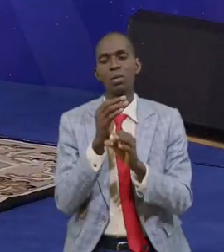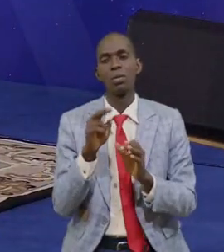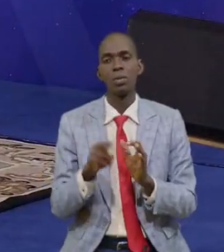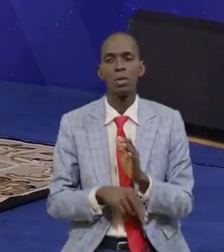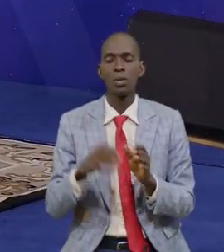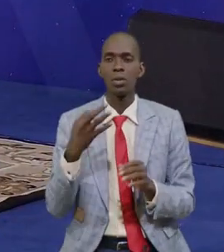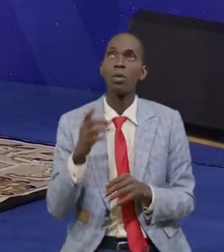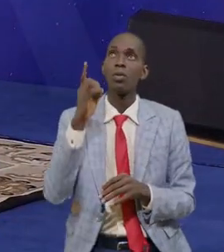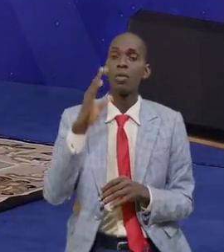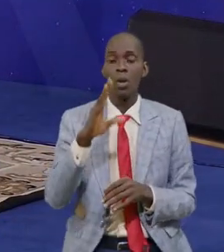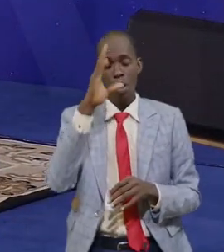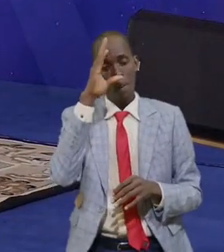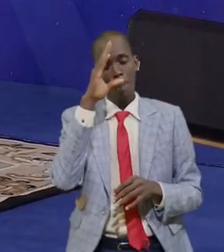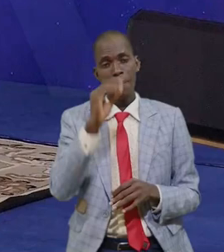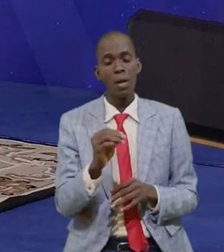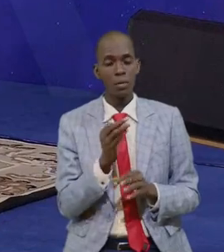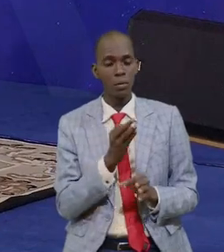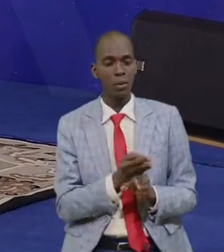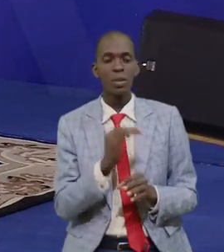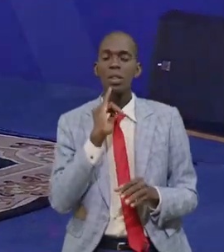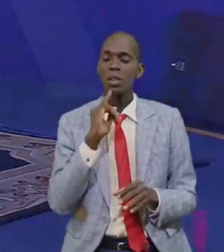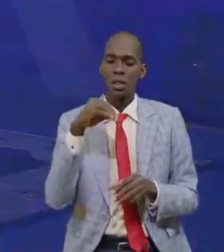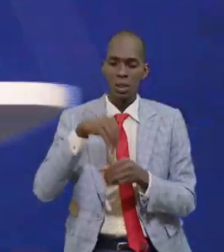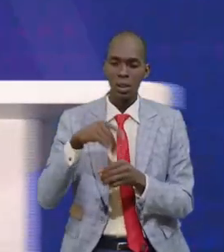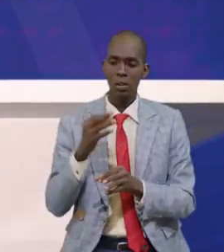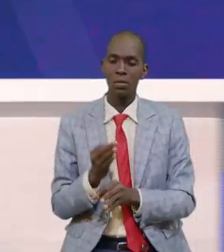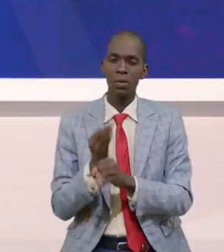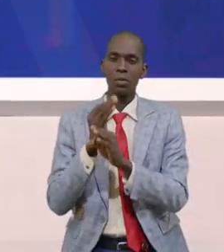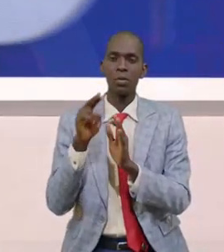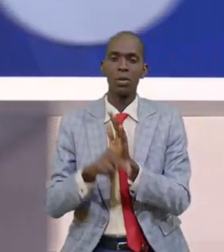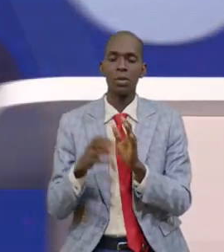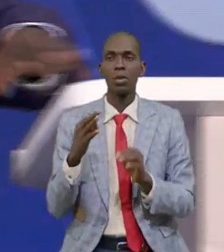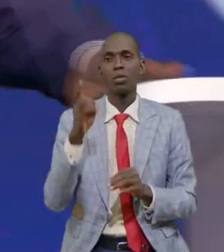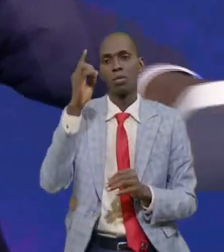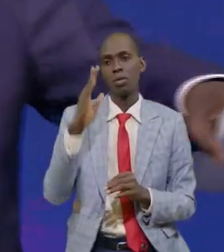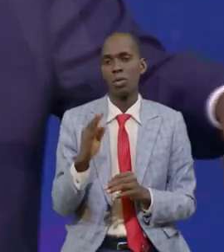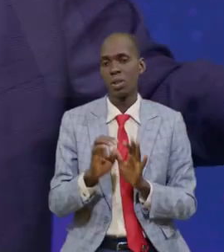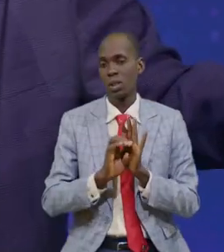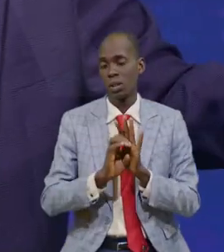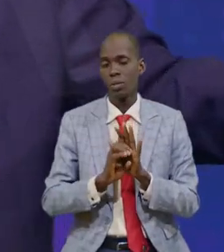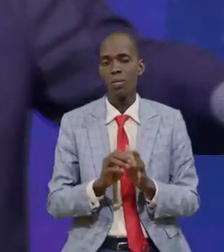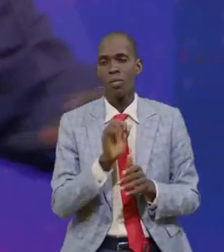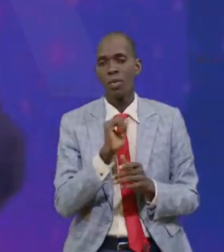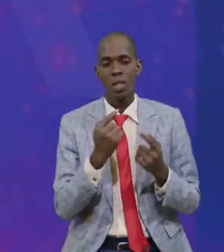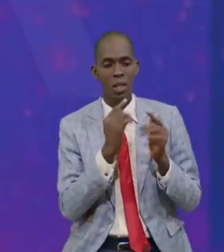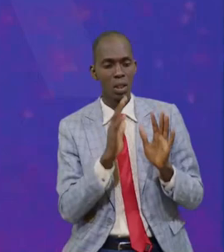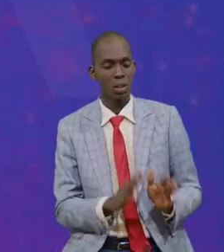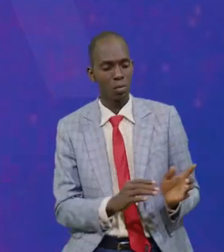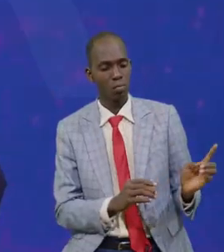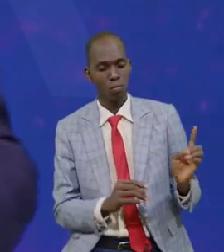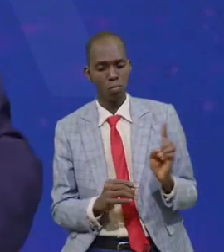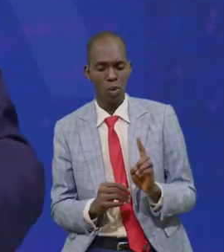the faithfulness of God. Think about that. Think about that. A sinner is coming. Are you going to be saved?